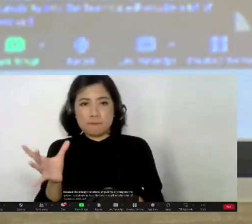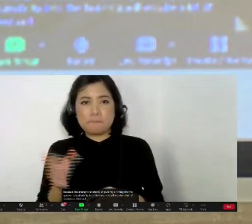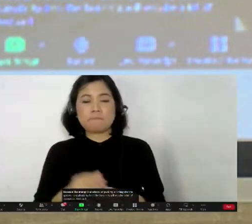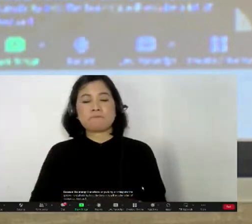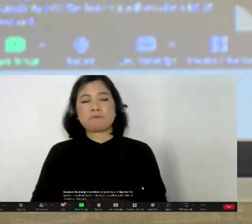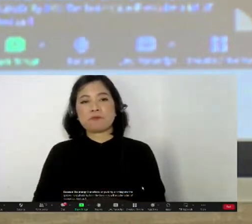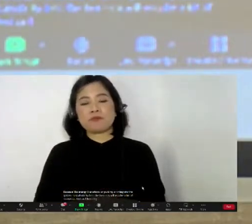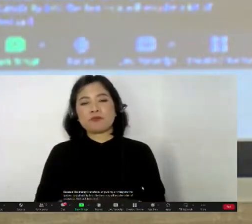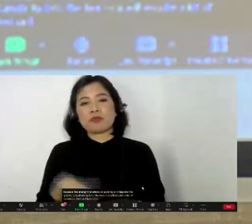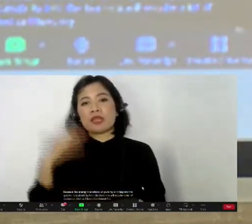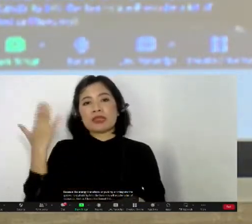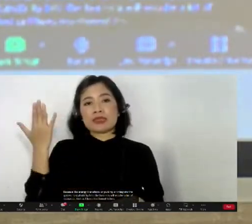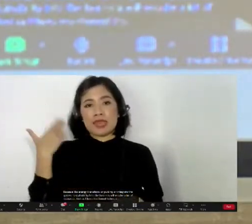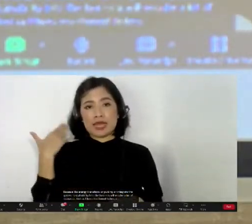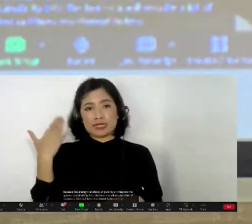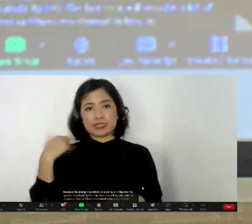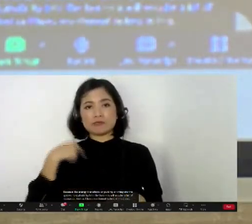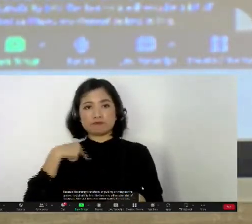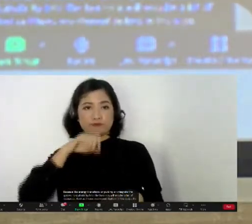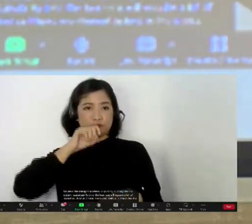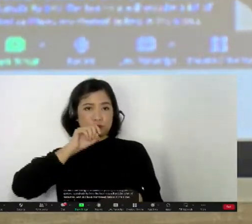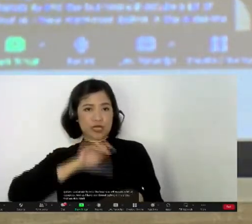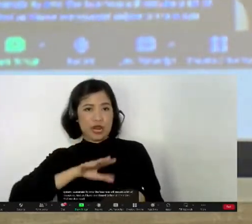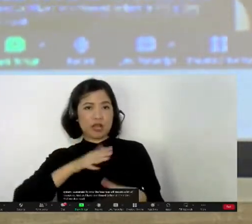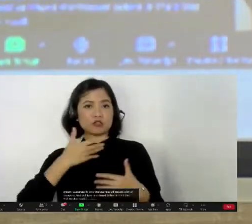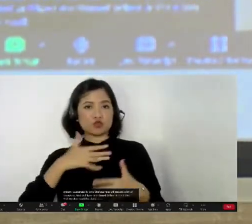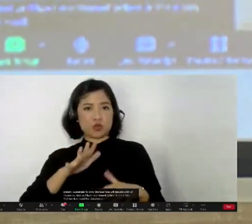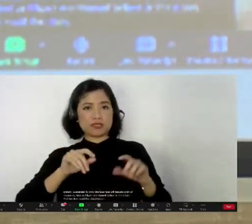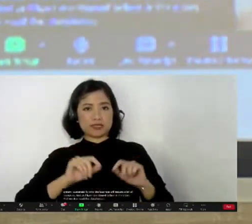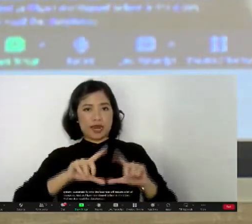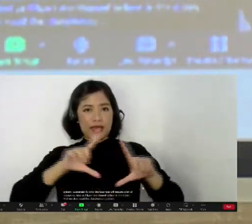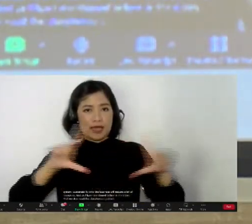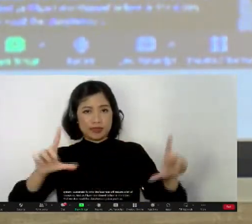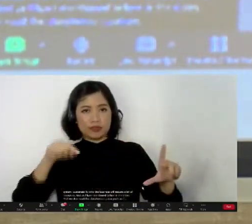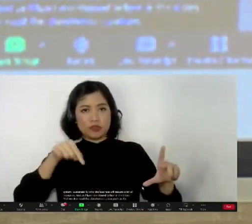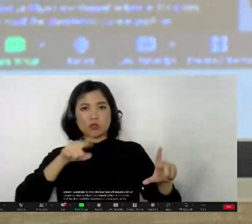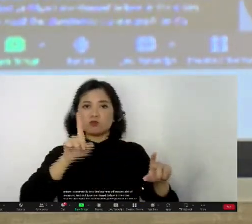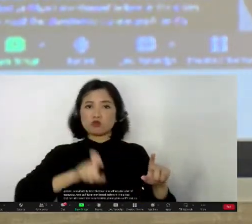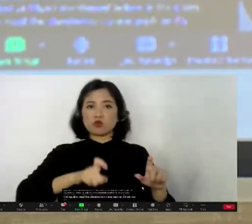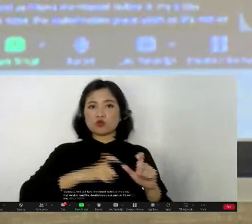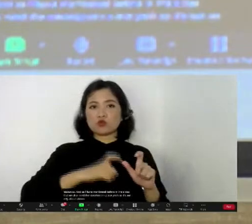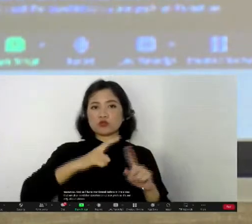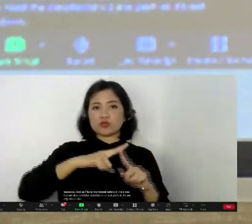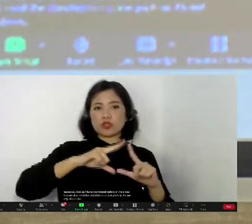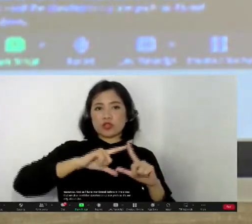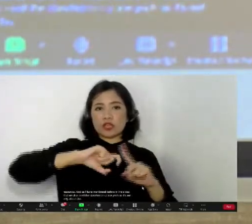have mentioned before in the slides, that we also need the stakeholders' pressure. So it's not only about the